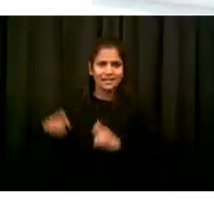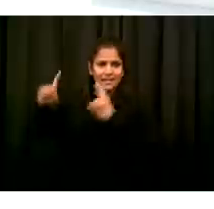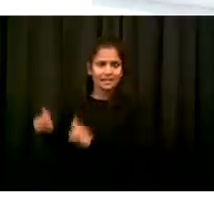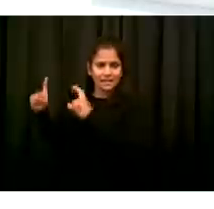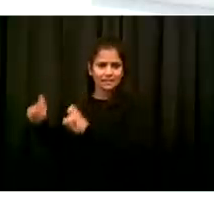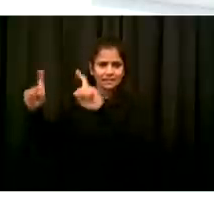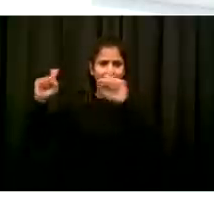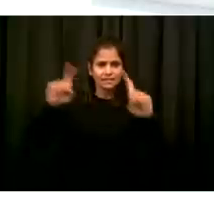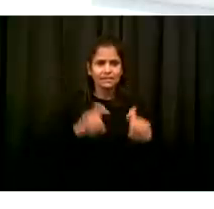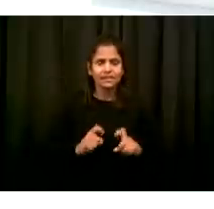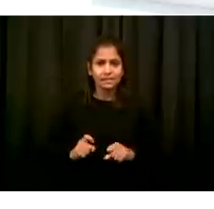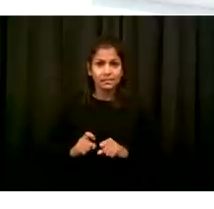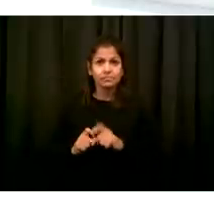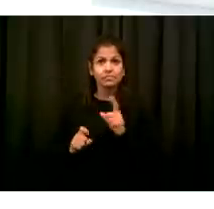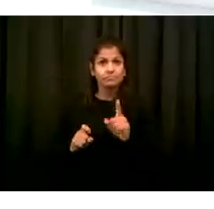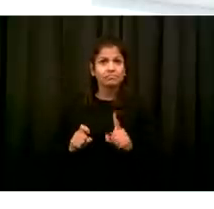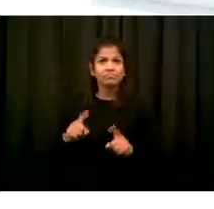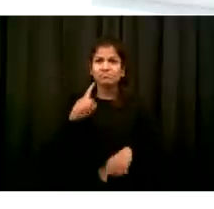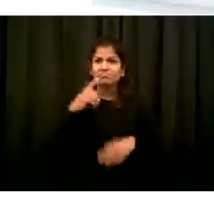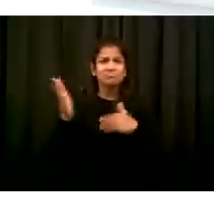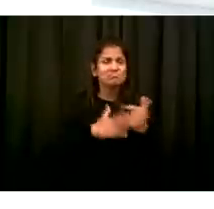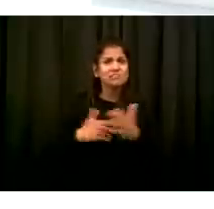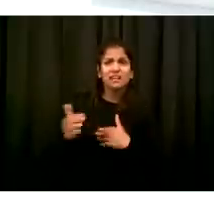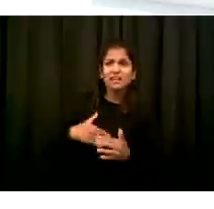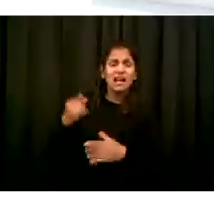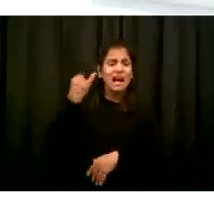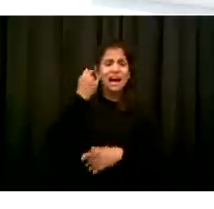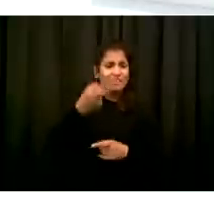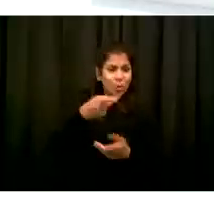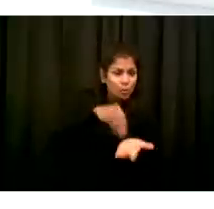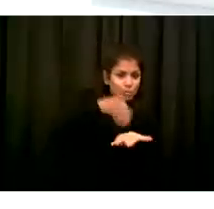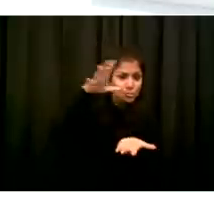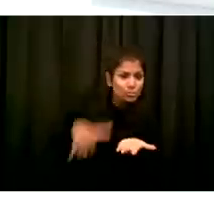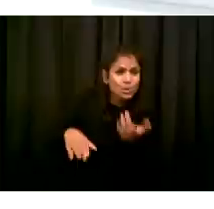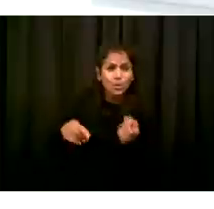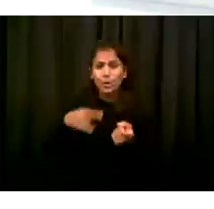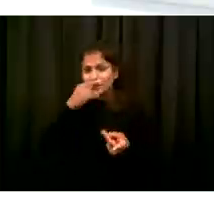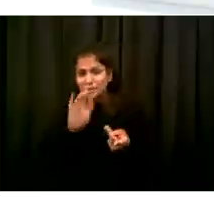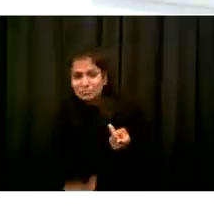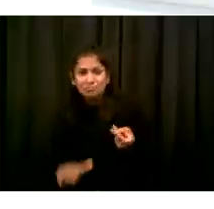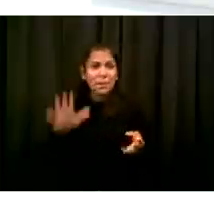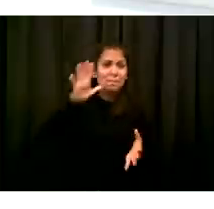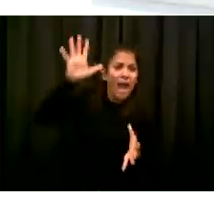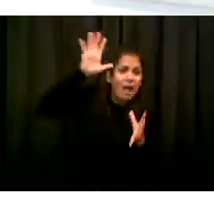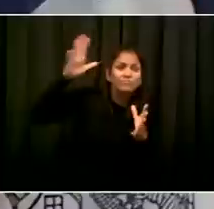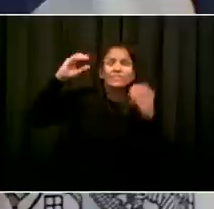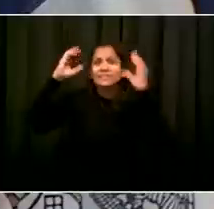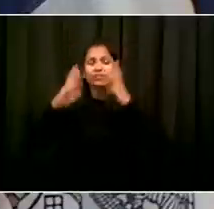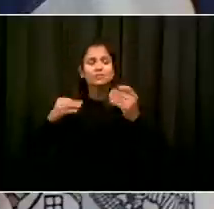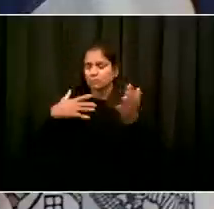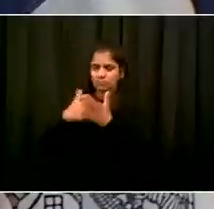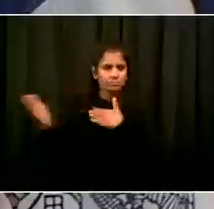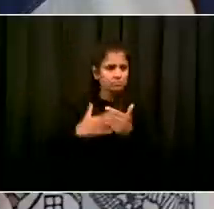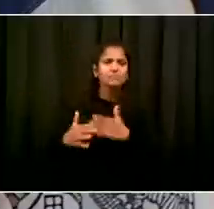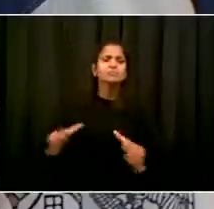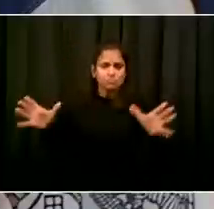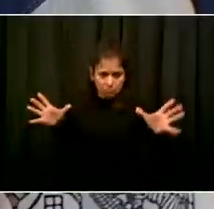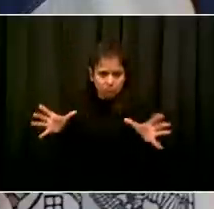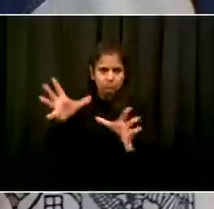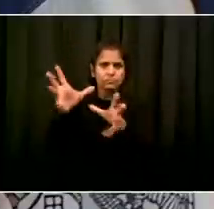think that will also add the layer of protection, as the mayor mentioned. Go ahead, Henry.